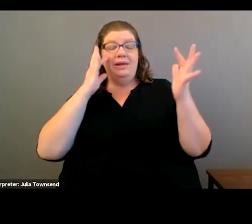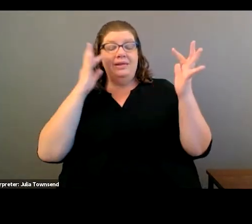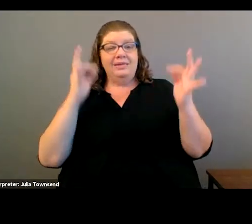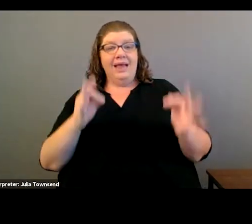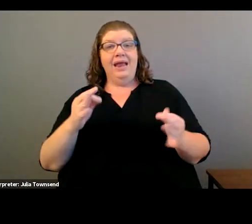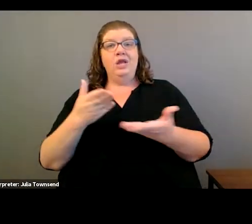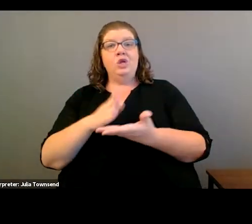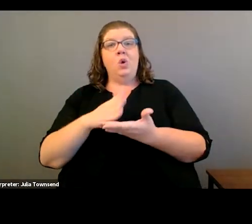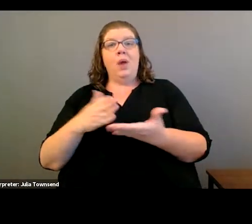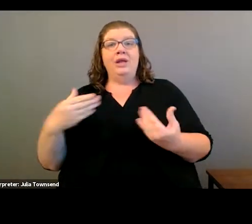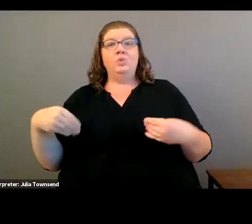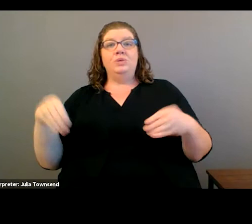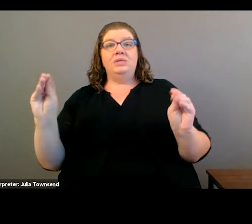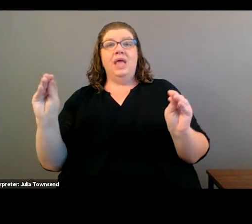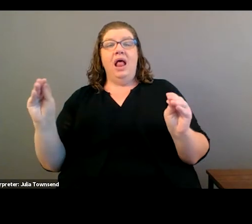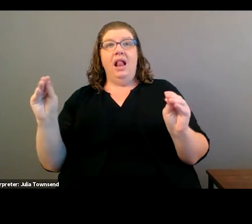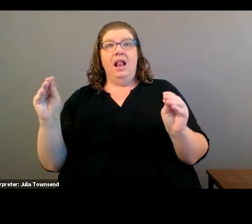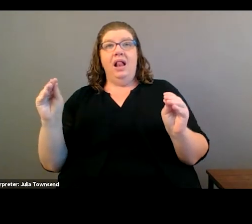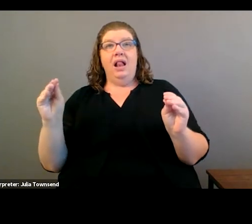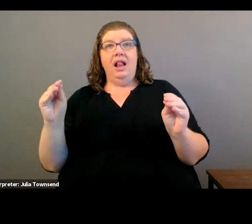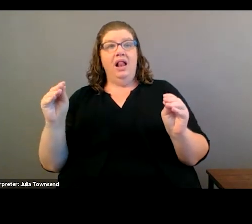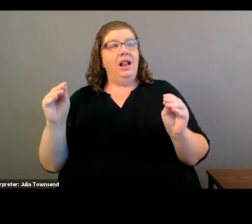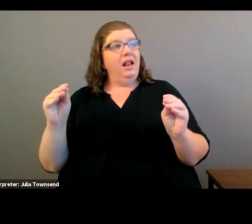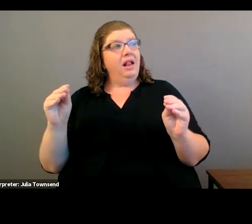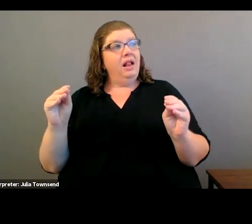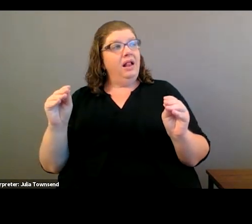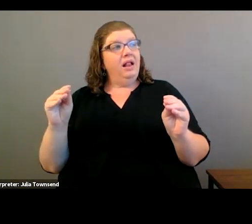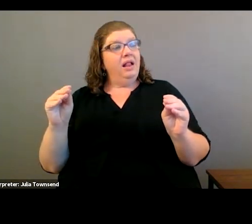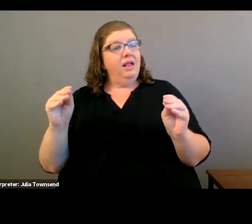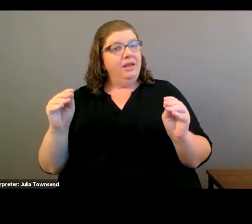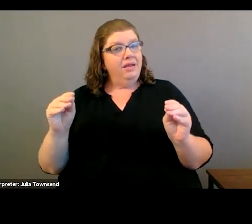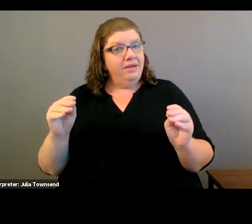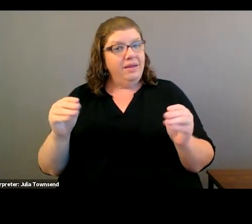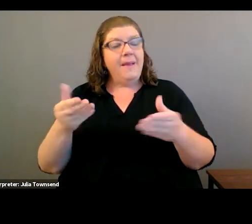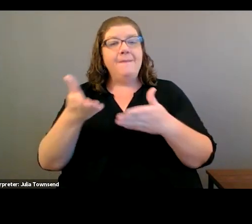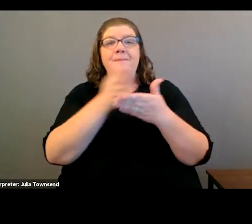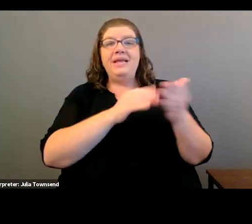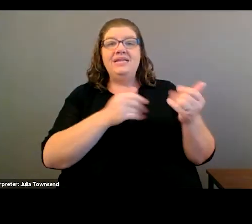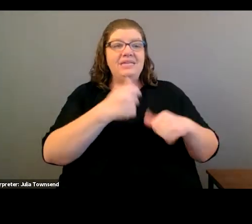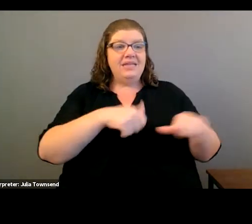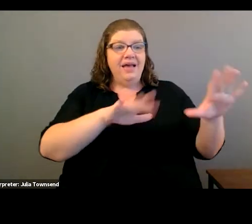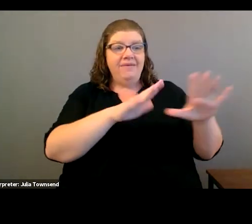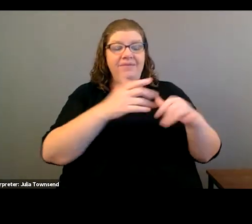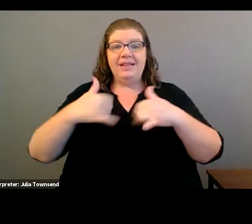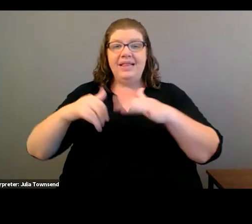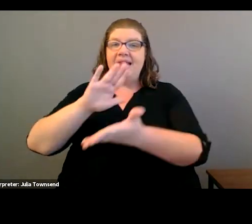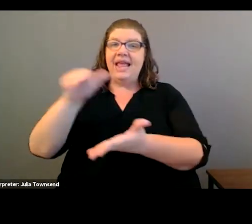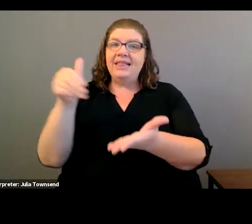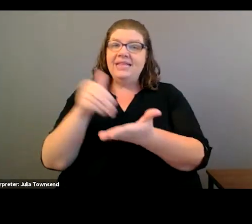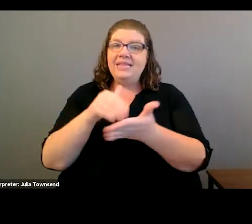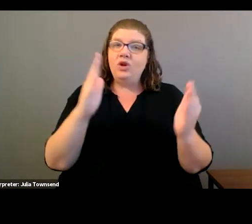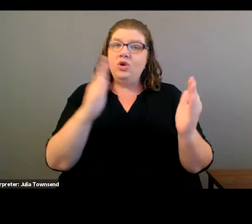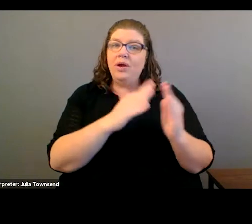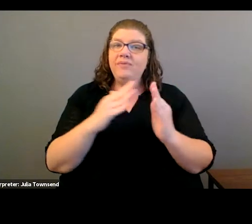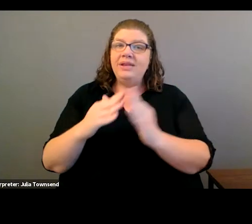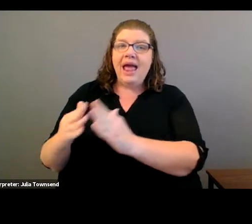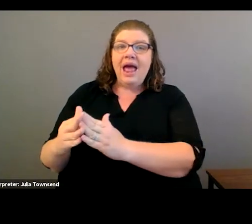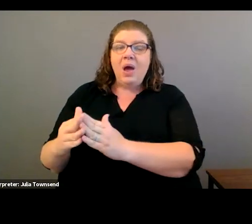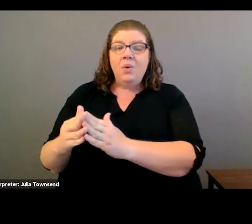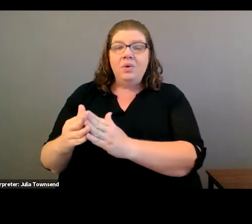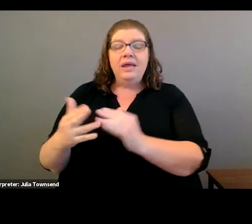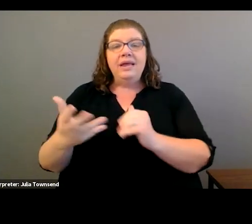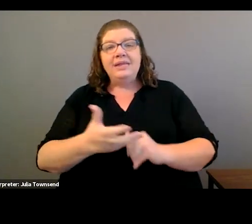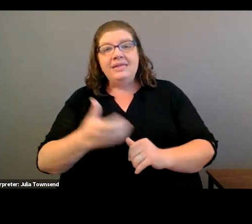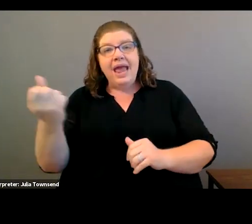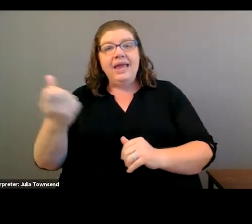to sell 3 pieces of land in the center area of town, taking away